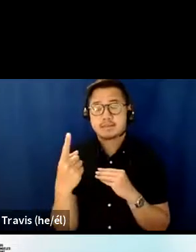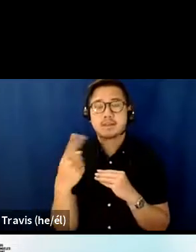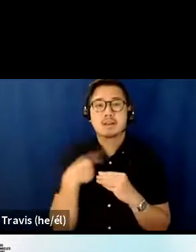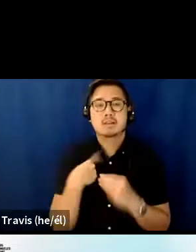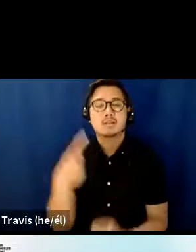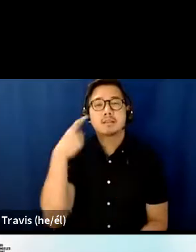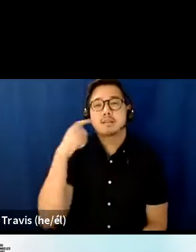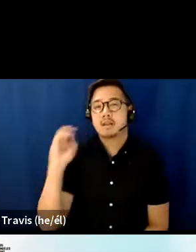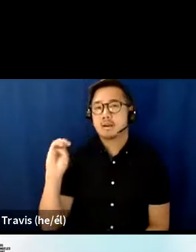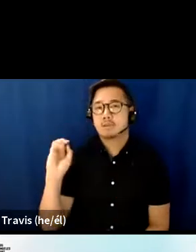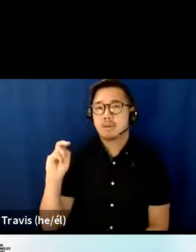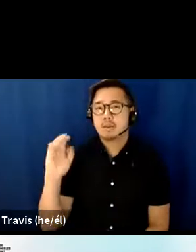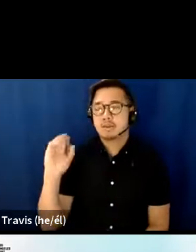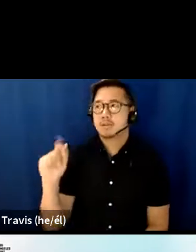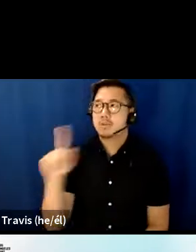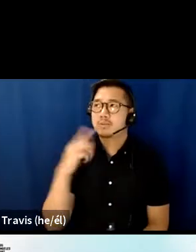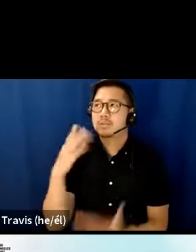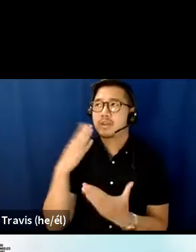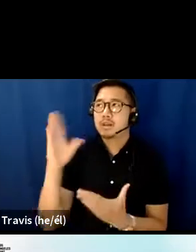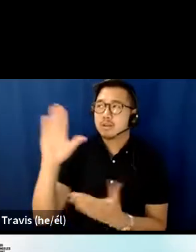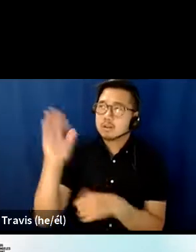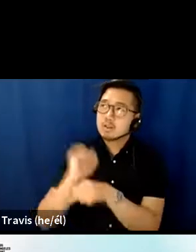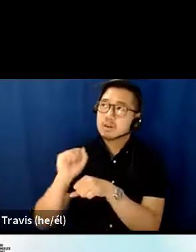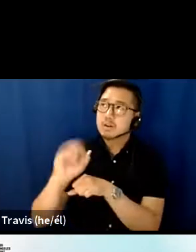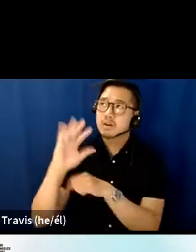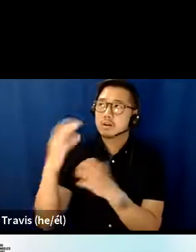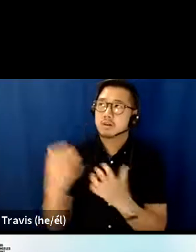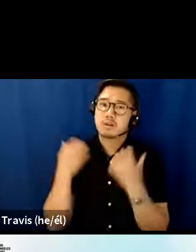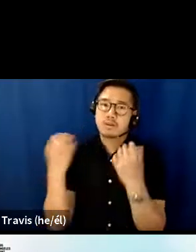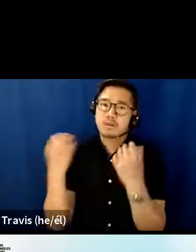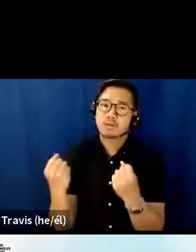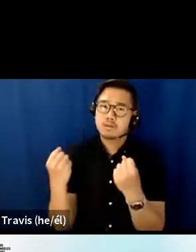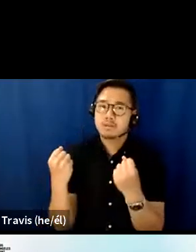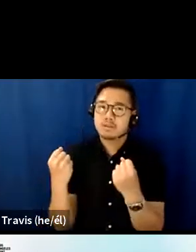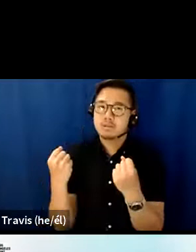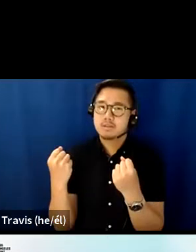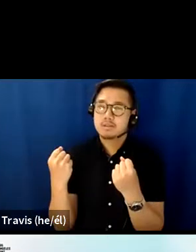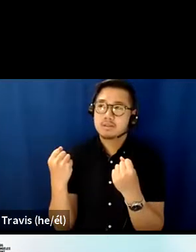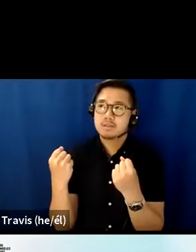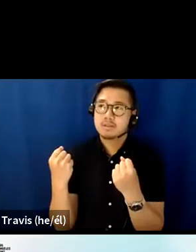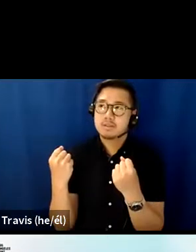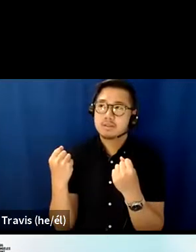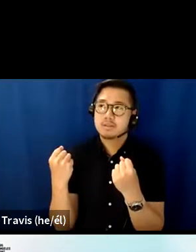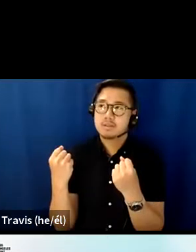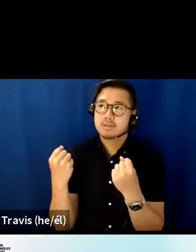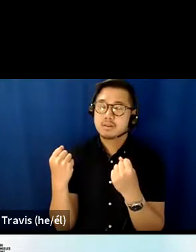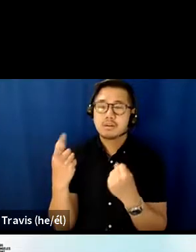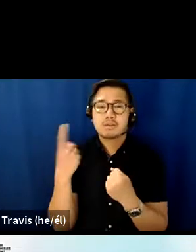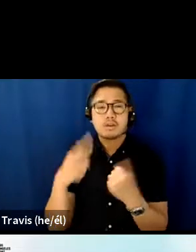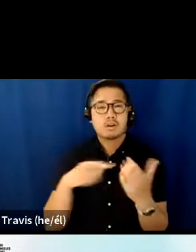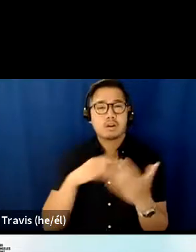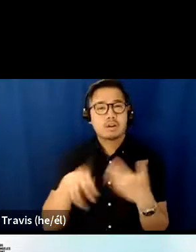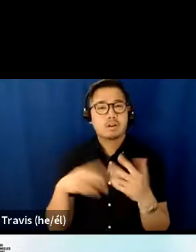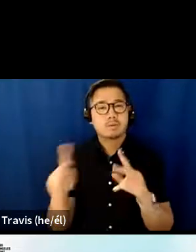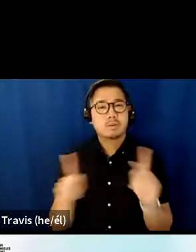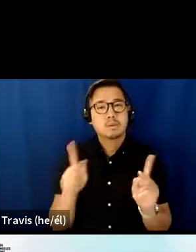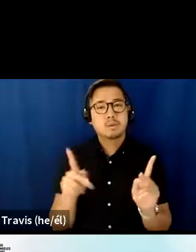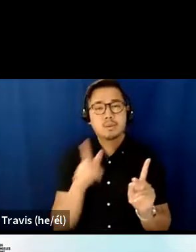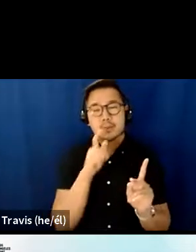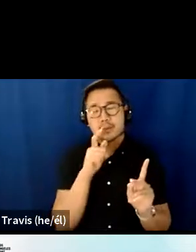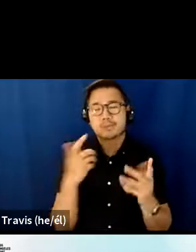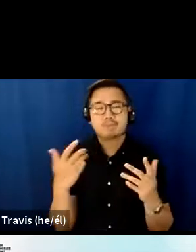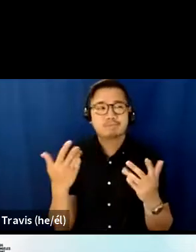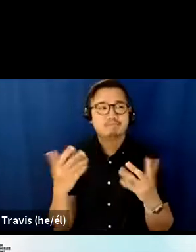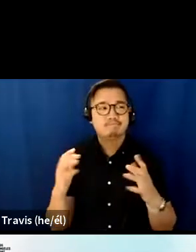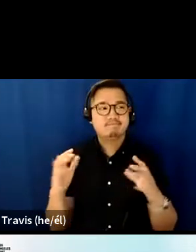thanking her for all her work and for her courage for making things, and for all of us that make things and may be